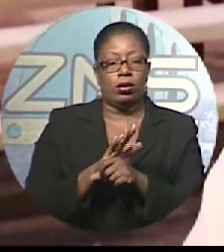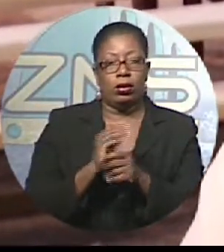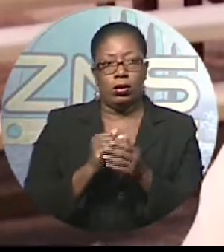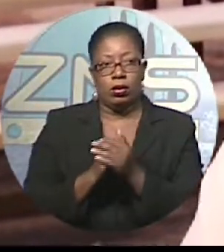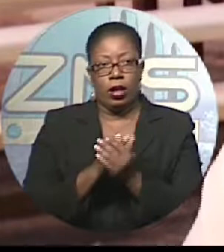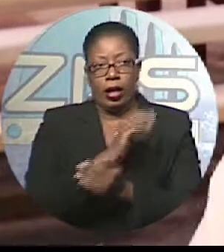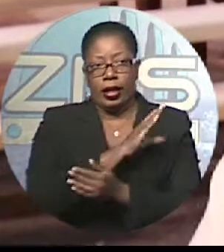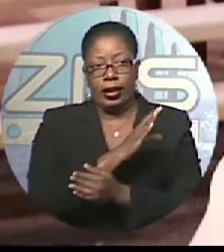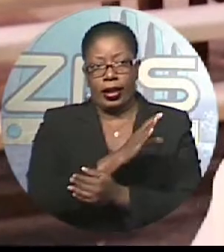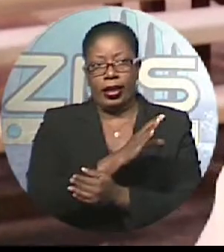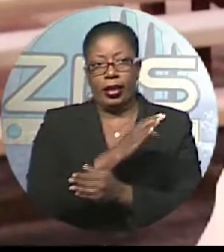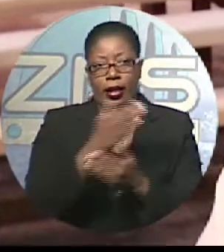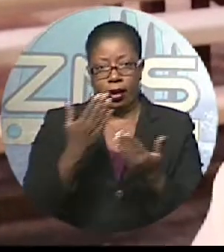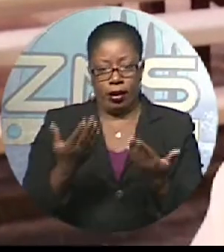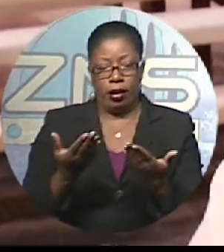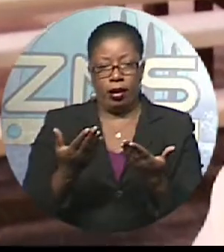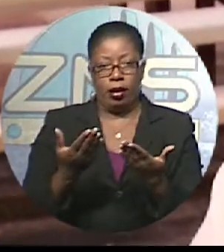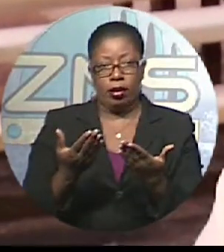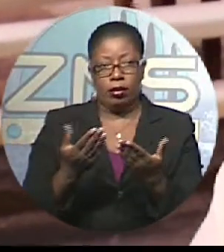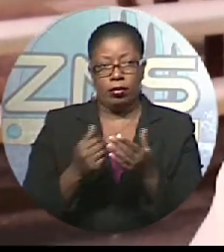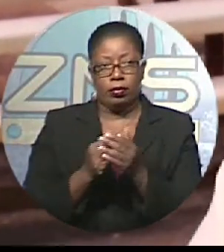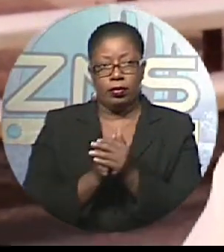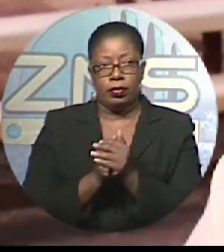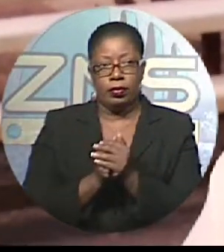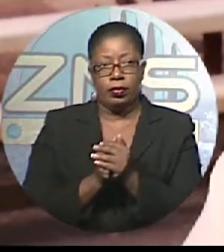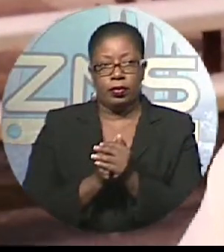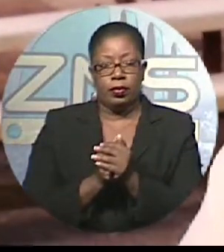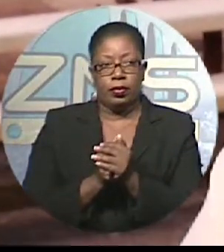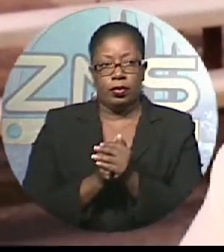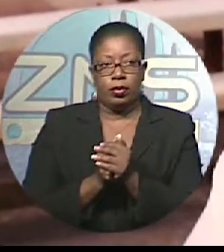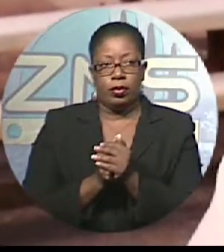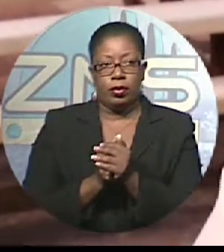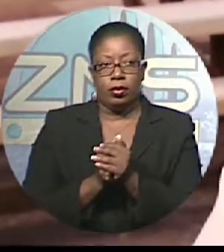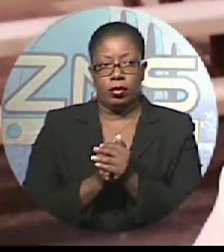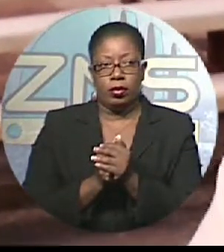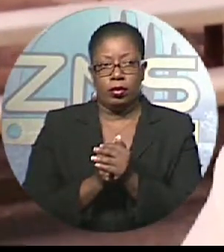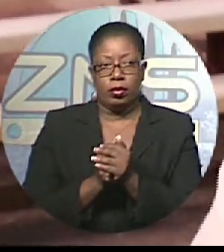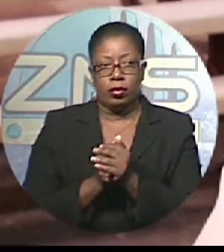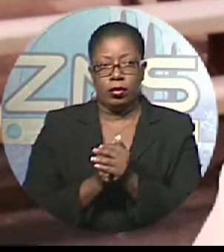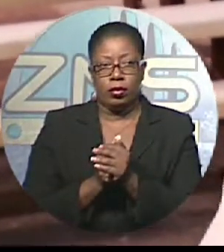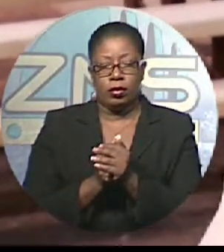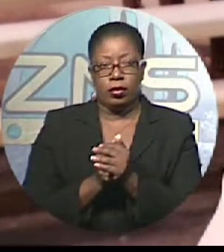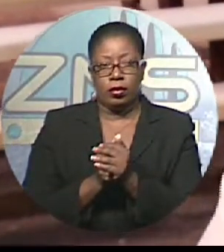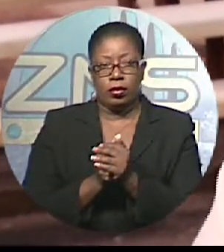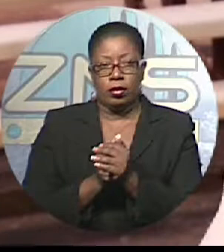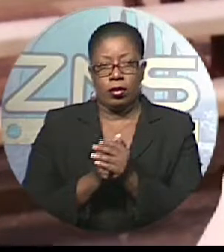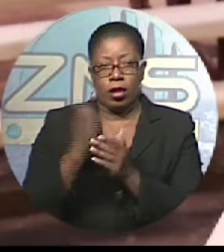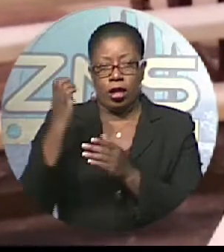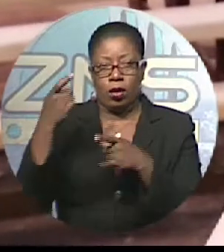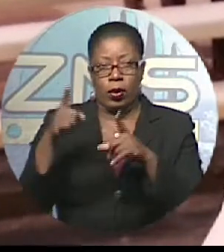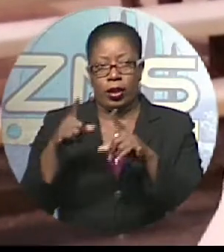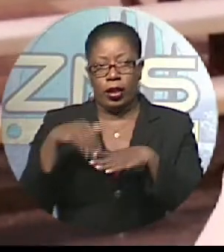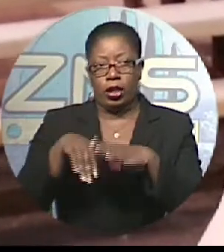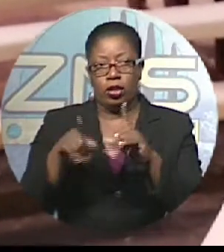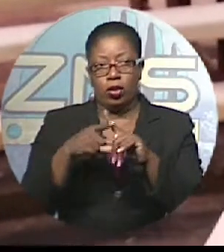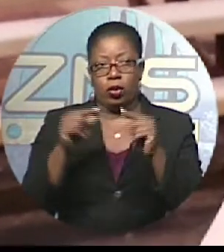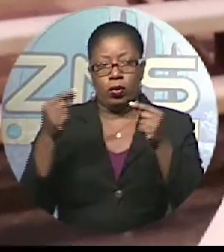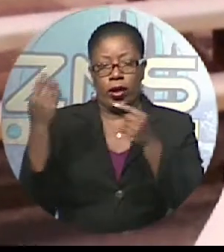clinic here in New Providence, conducted by the director of umpires, Thomas Sayers. And he went into Grand Bahama, he did one down